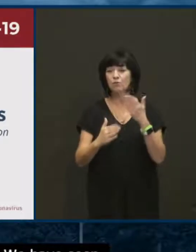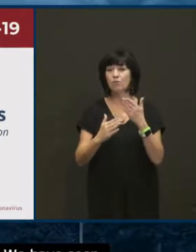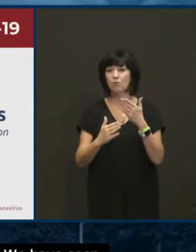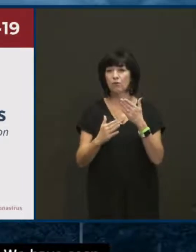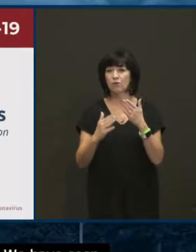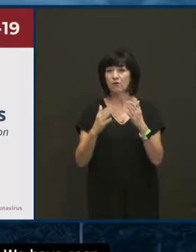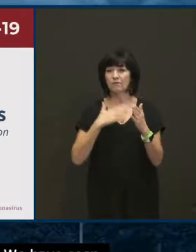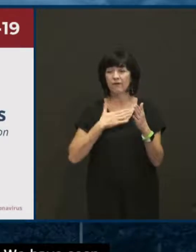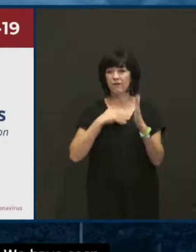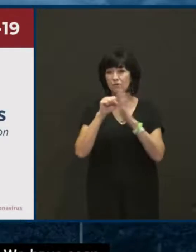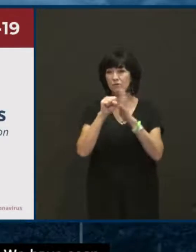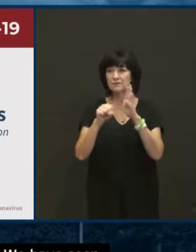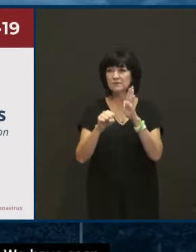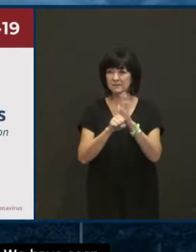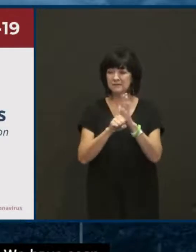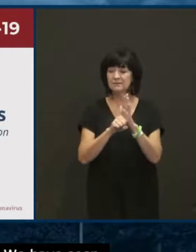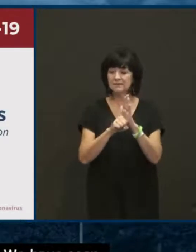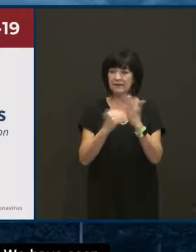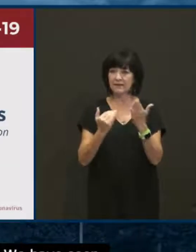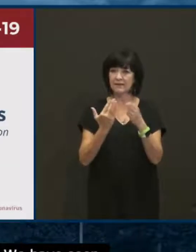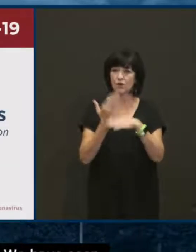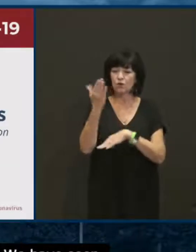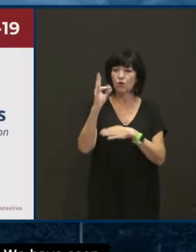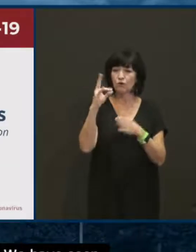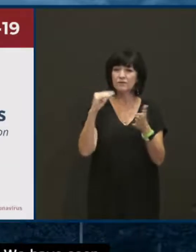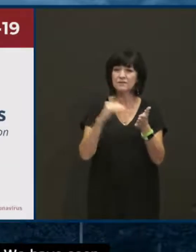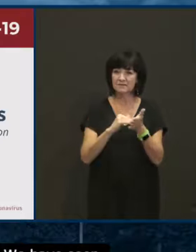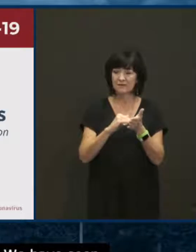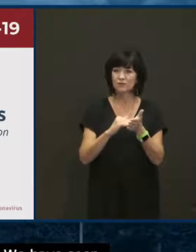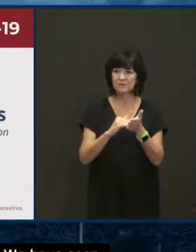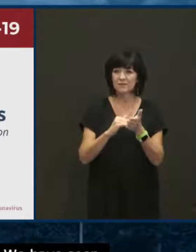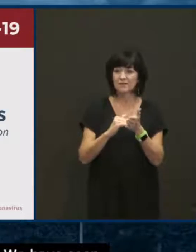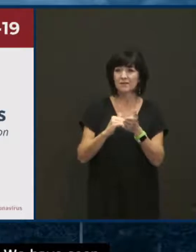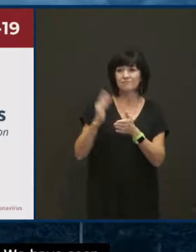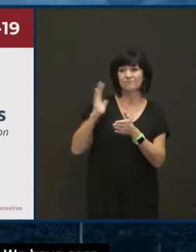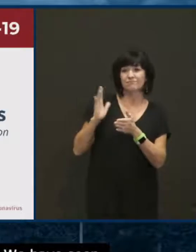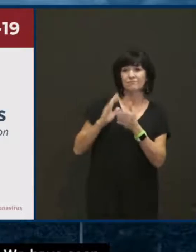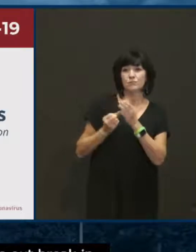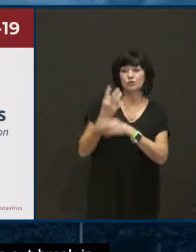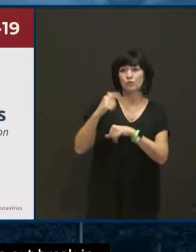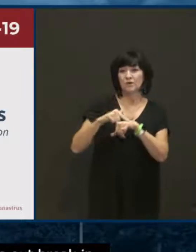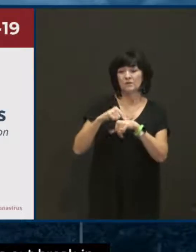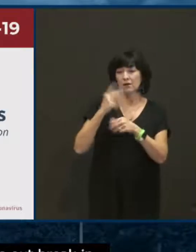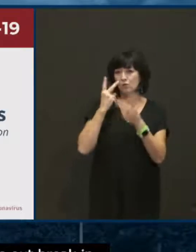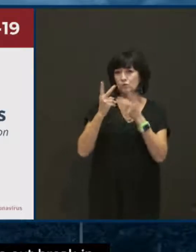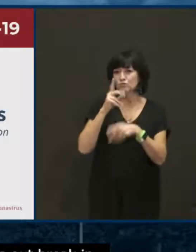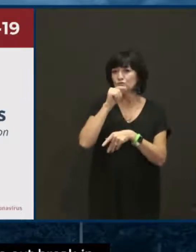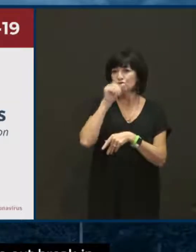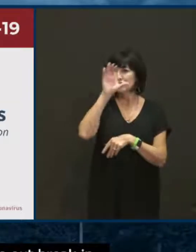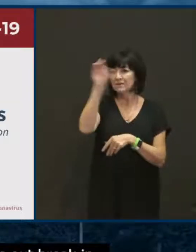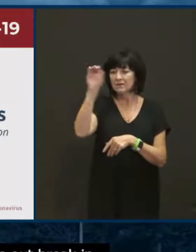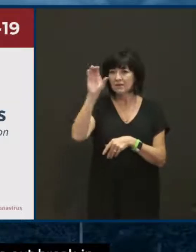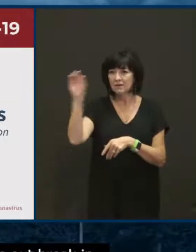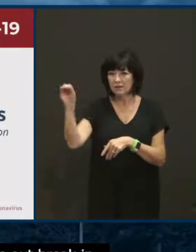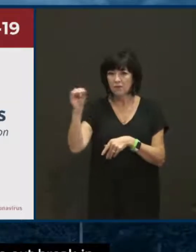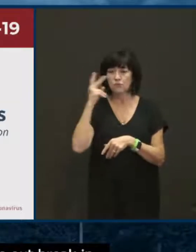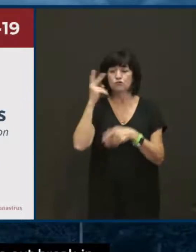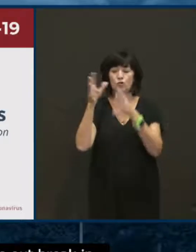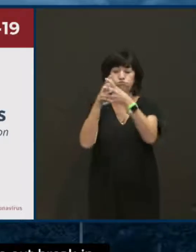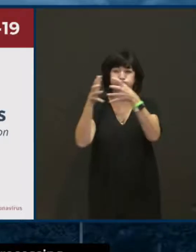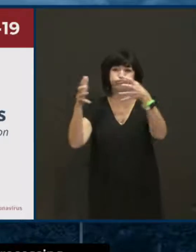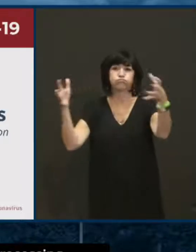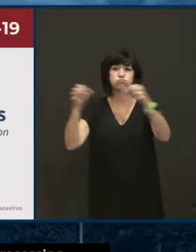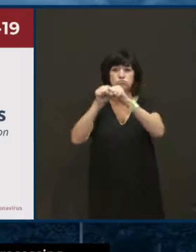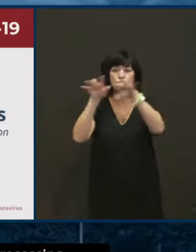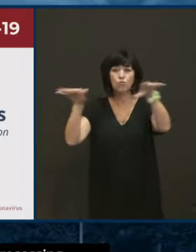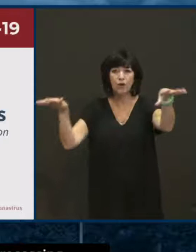had the outbreak in the poultry processing plants, and since then in communities across Sussex County. We've seen